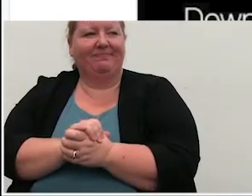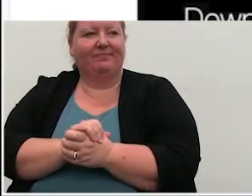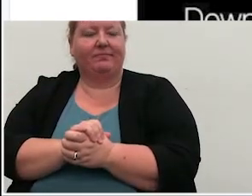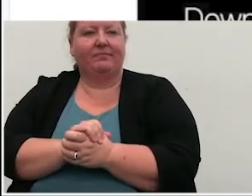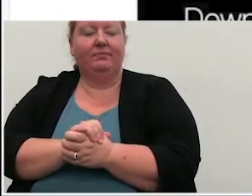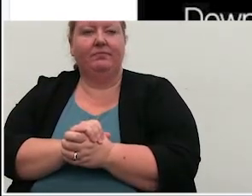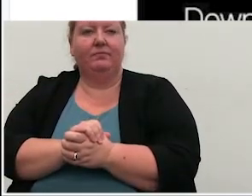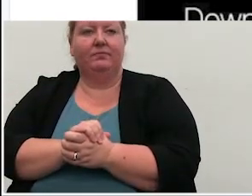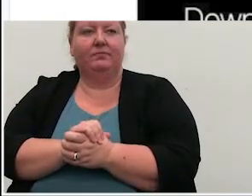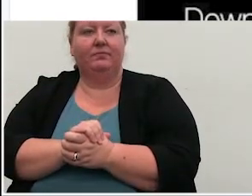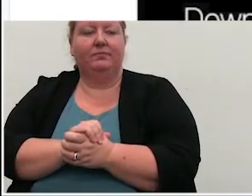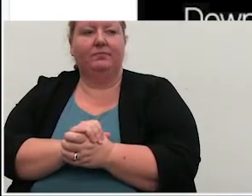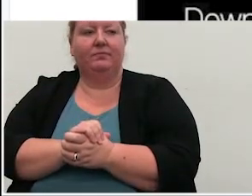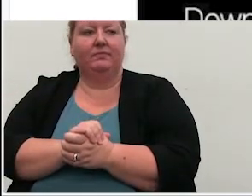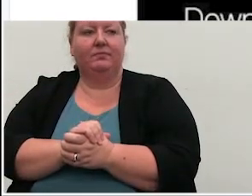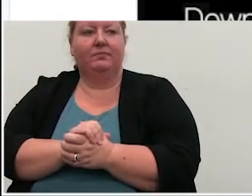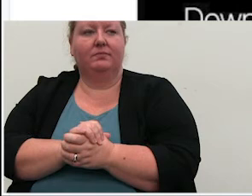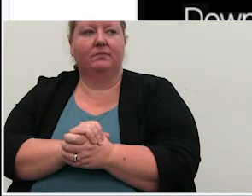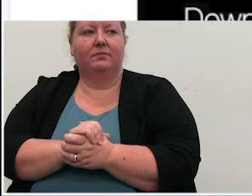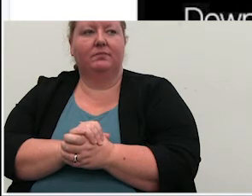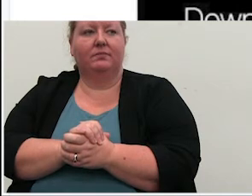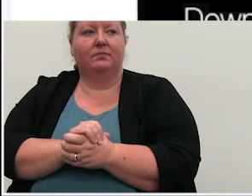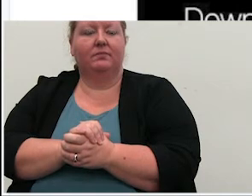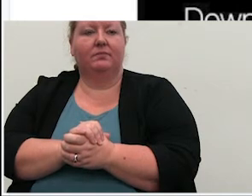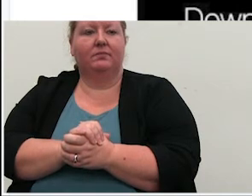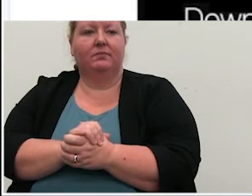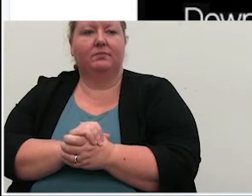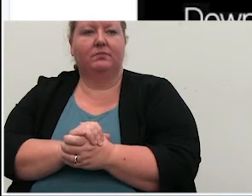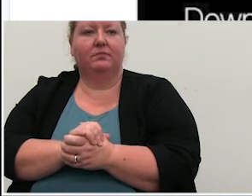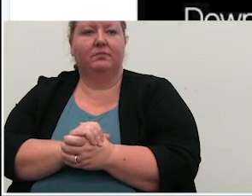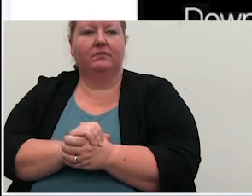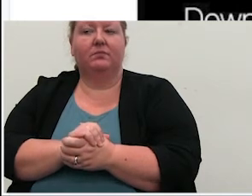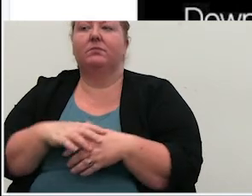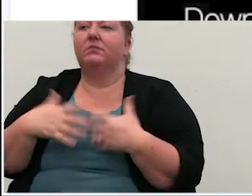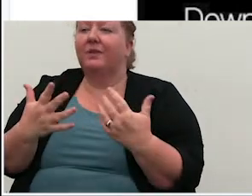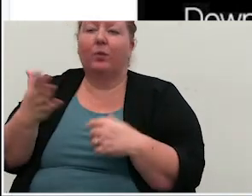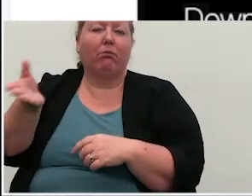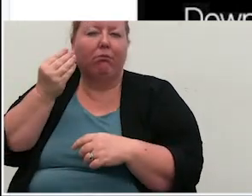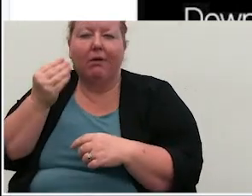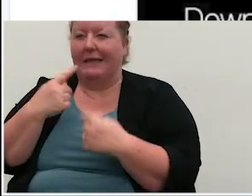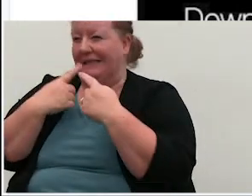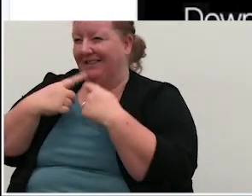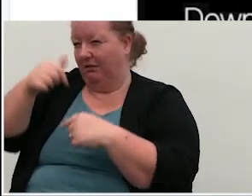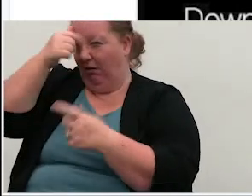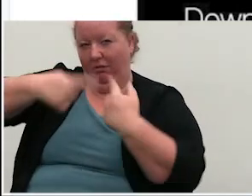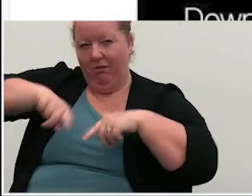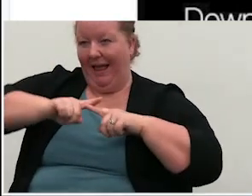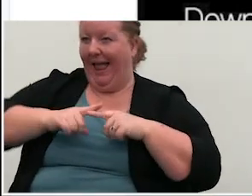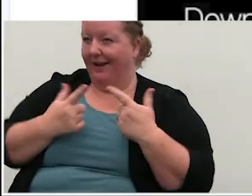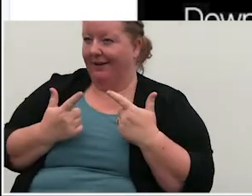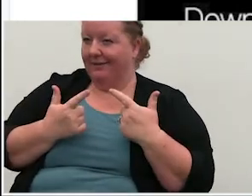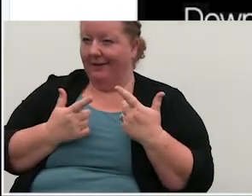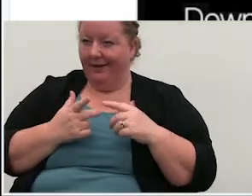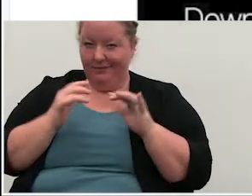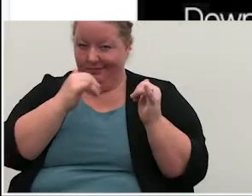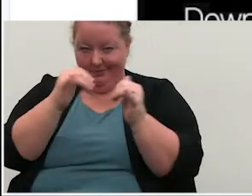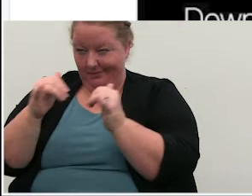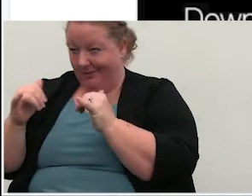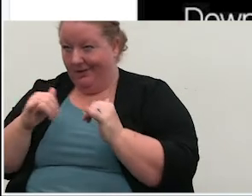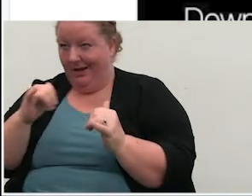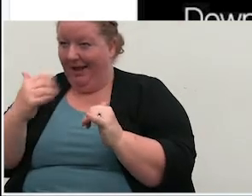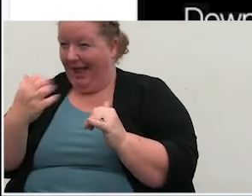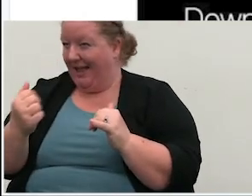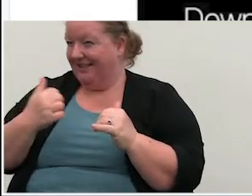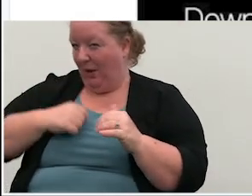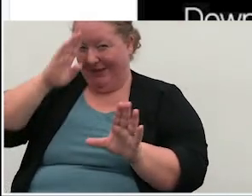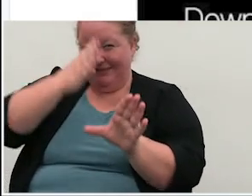So when we hear that data knows us and is profiling us and has our psychometric measure